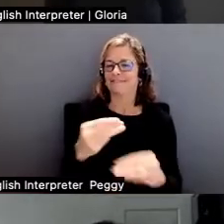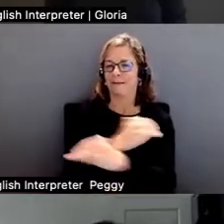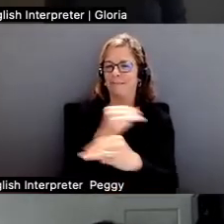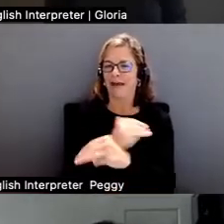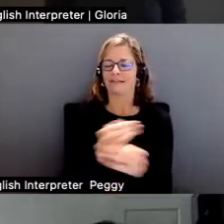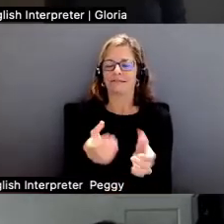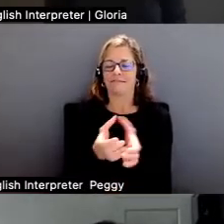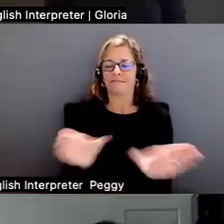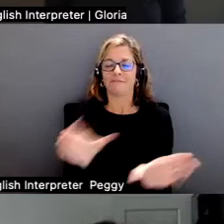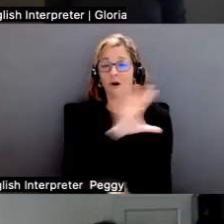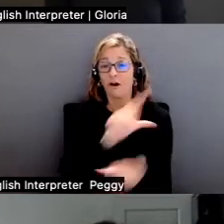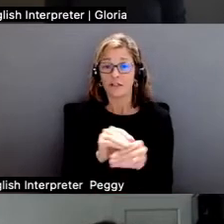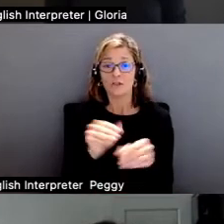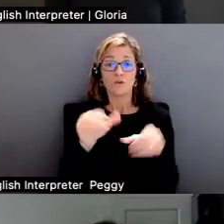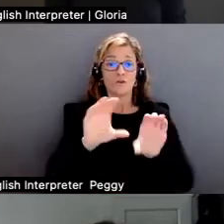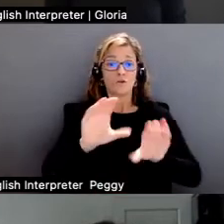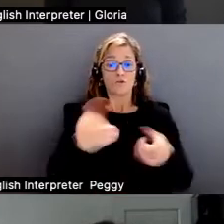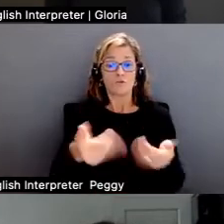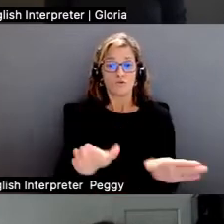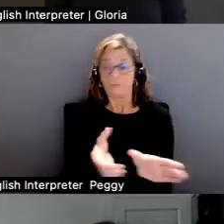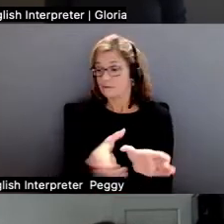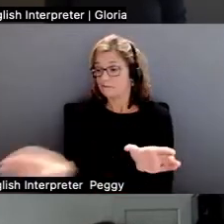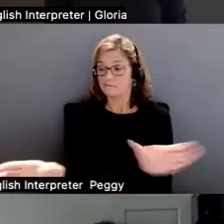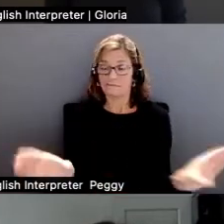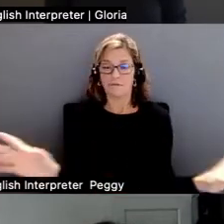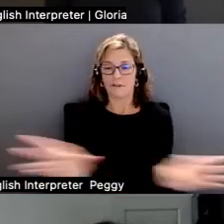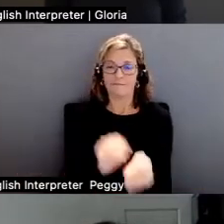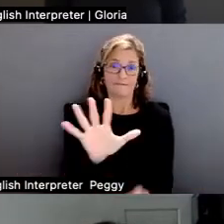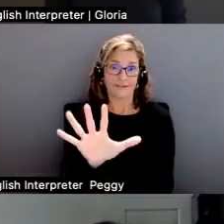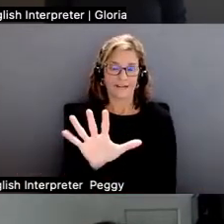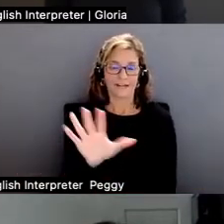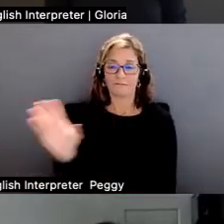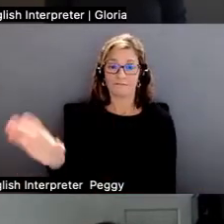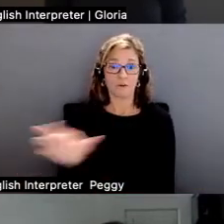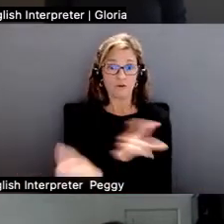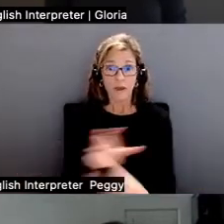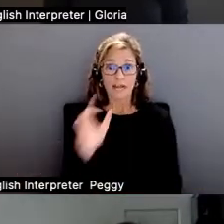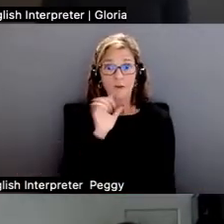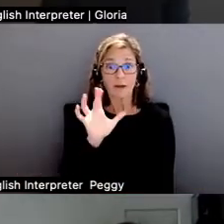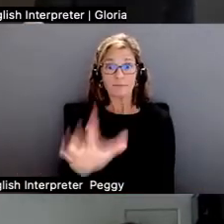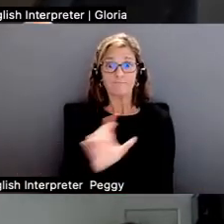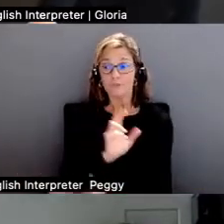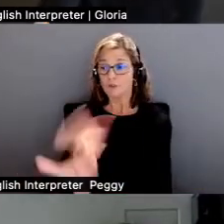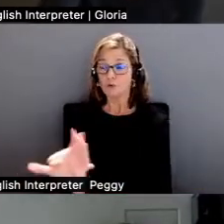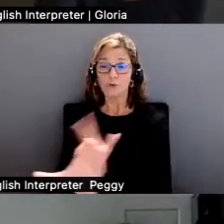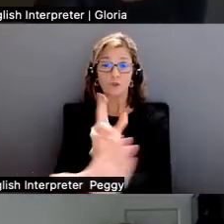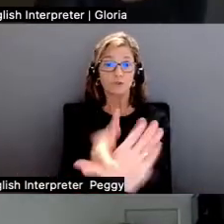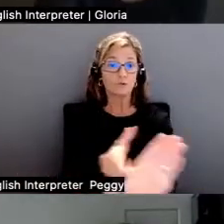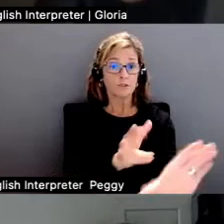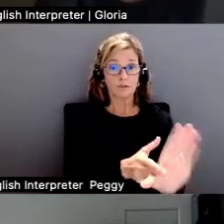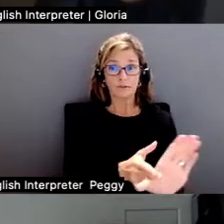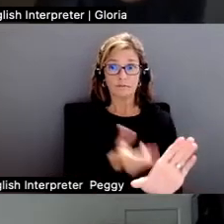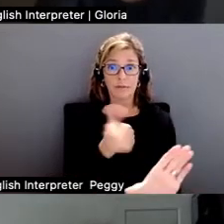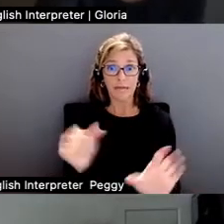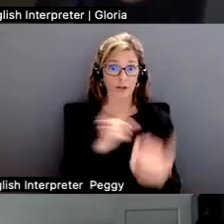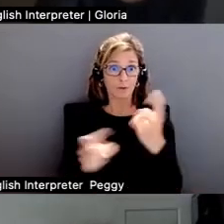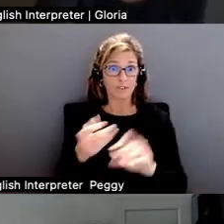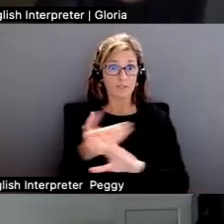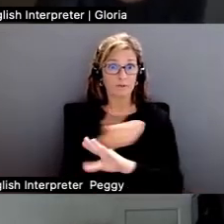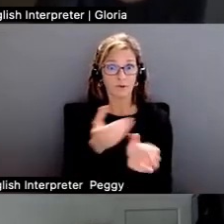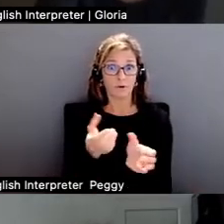And okay, so is everybody ready to head off into their breakout room? Anybody have any questions before we